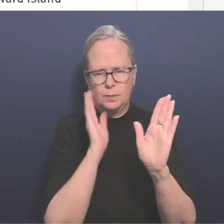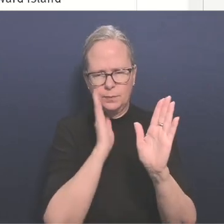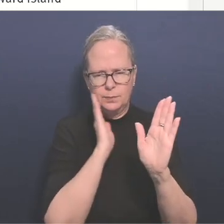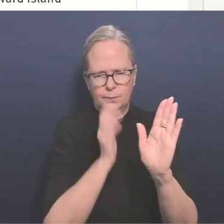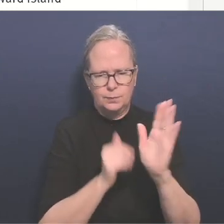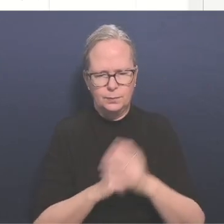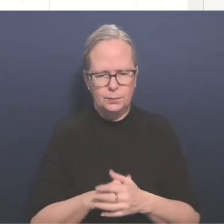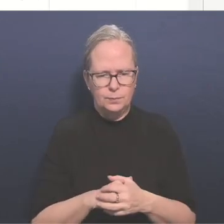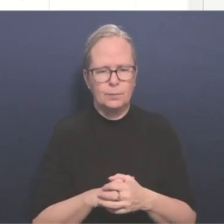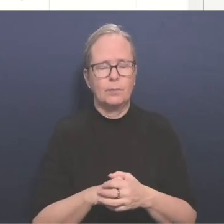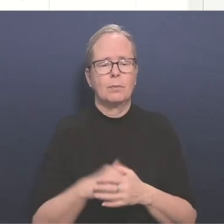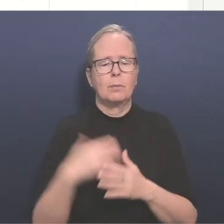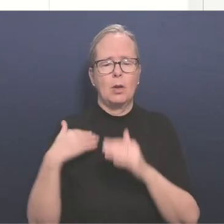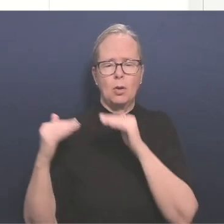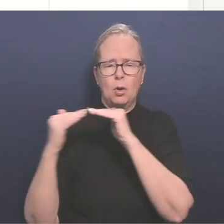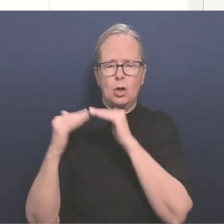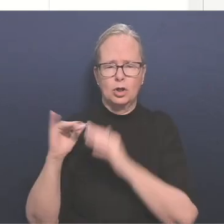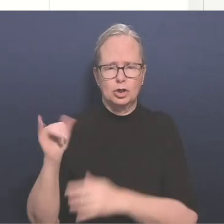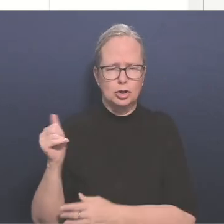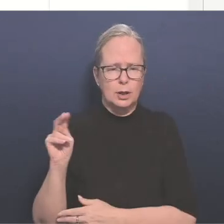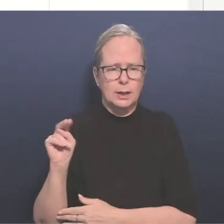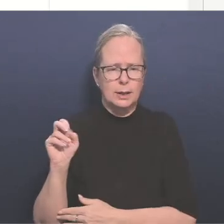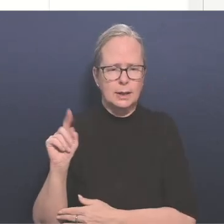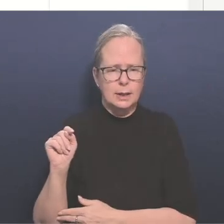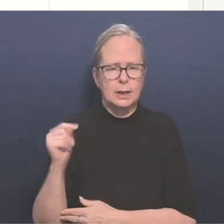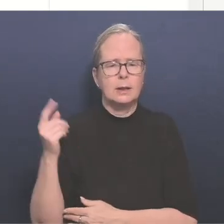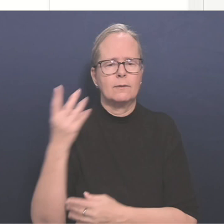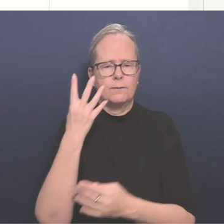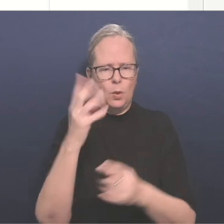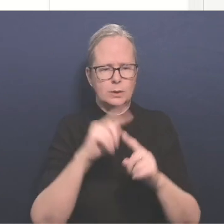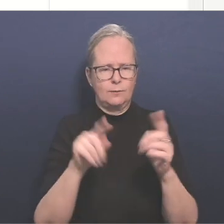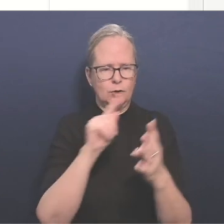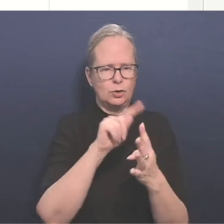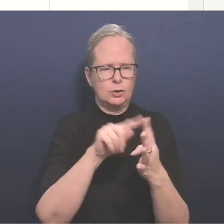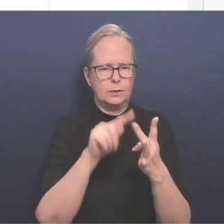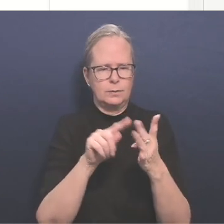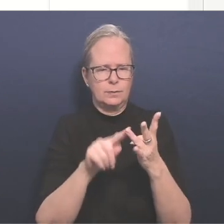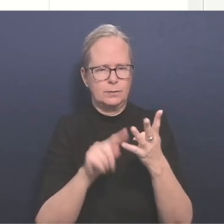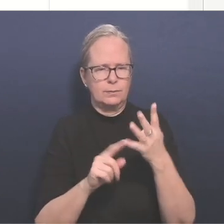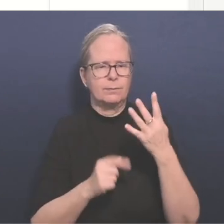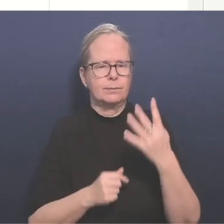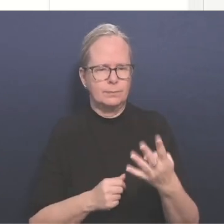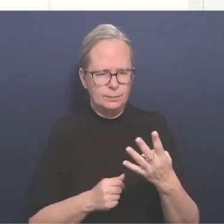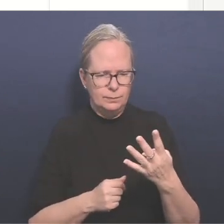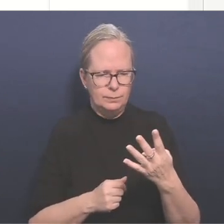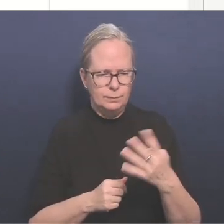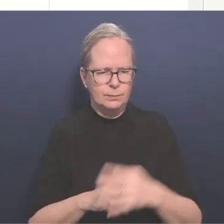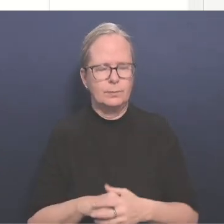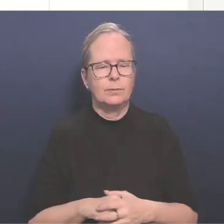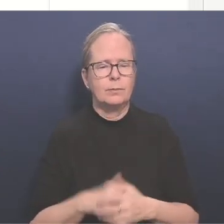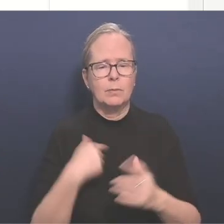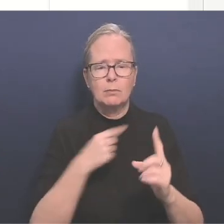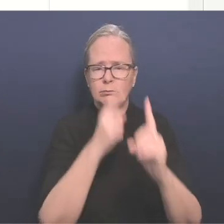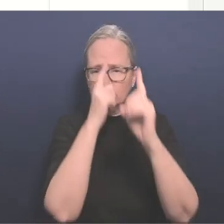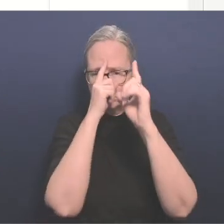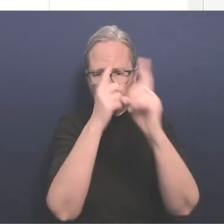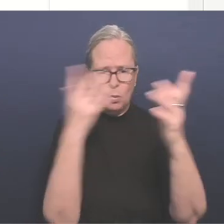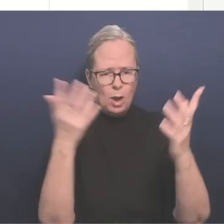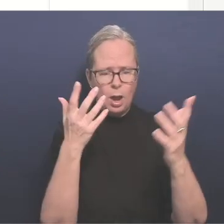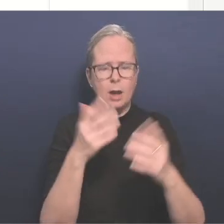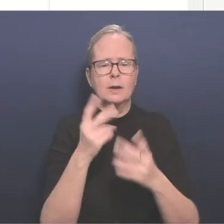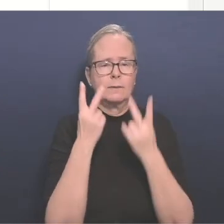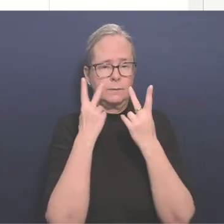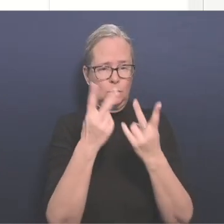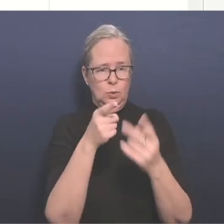Aisha, we're going to be selecting Ontario. That's the first thing, because subject to the location